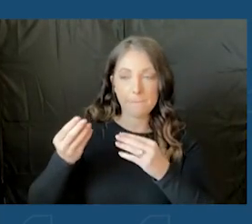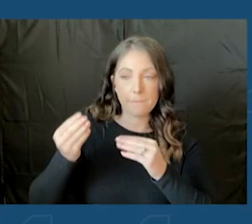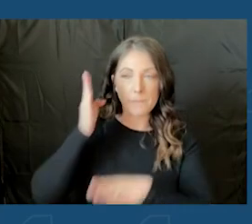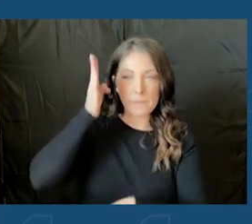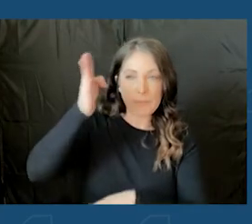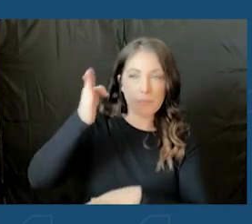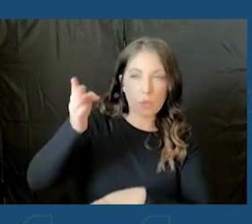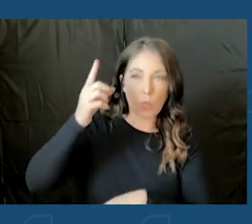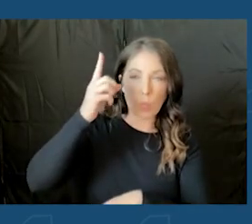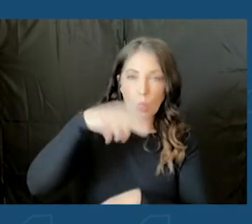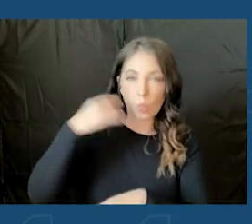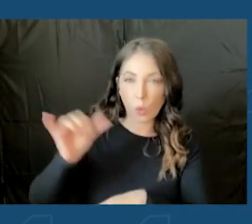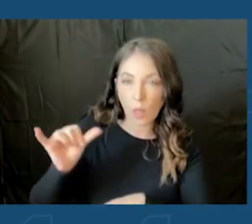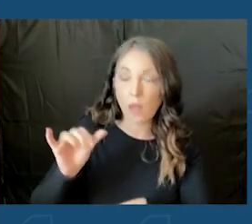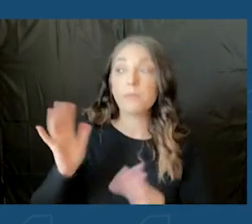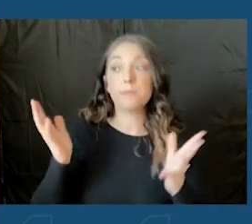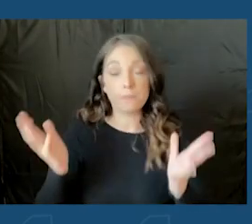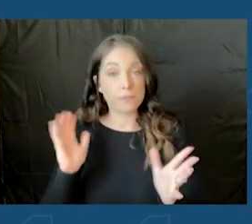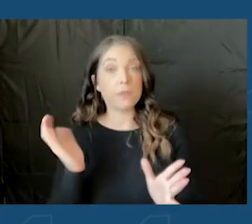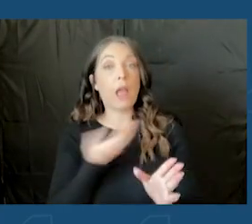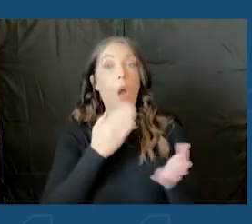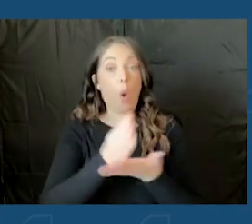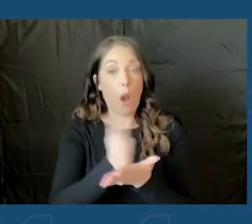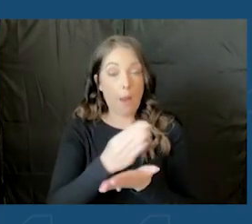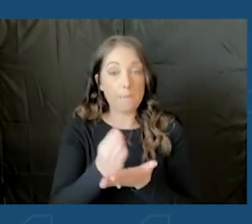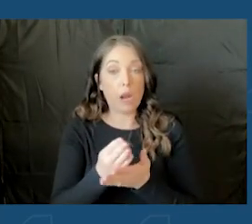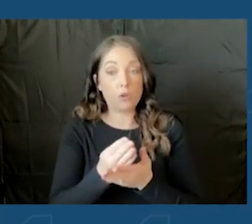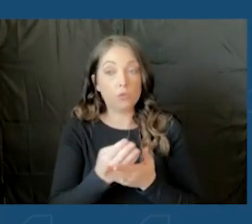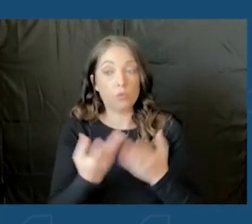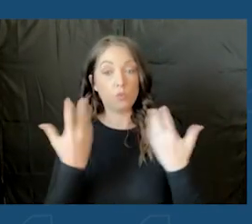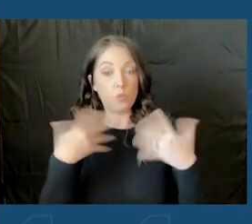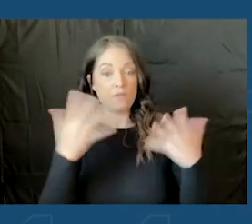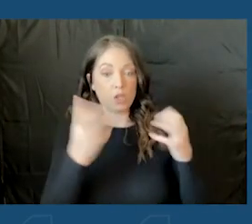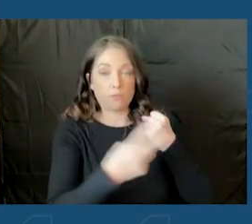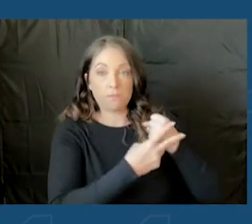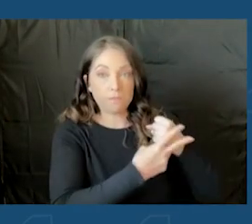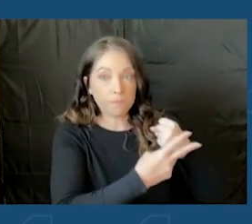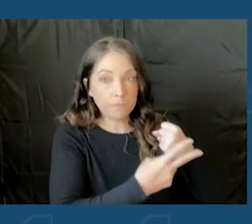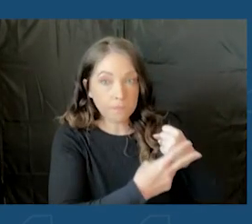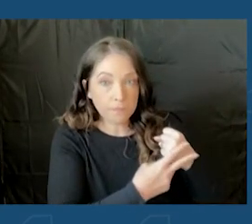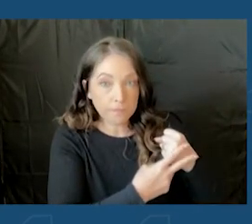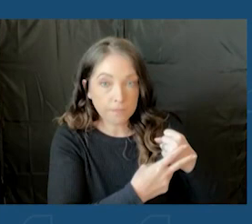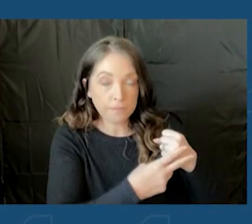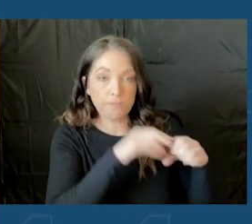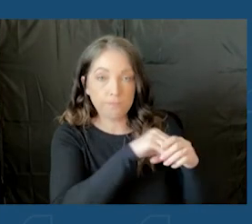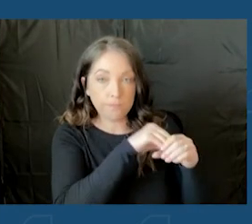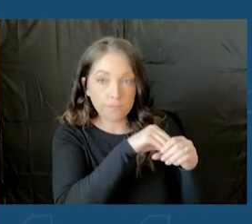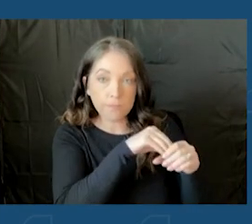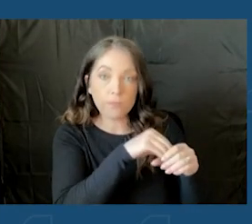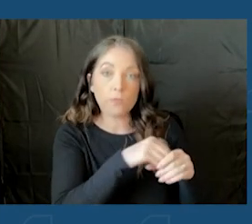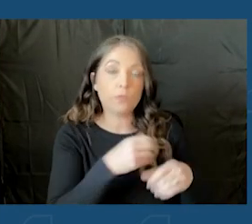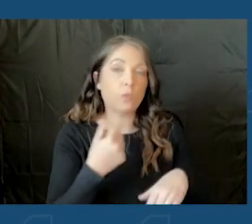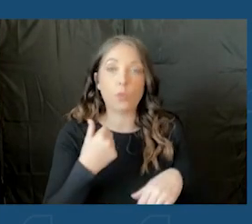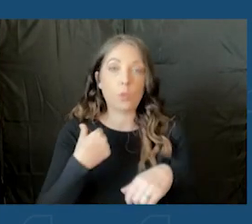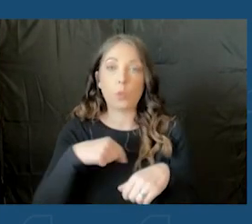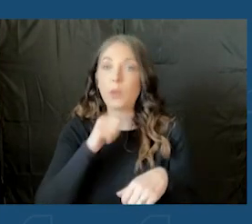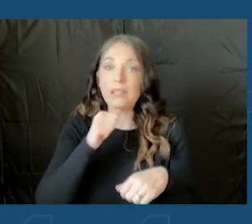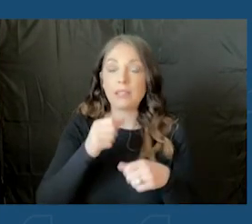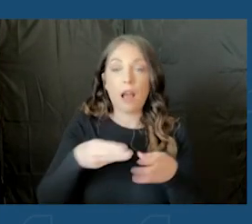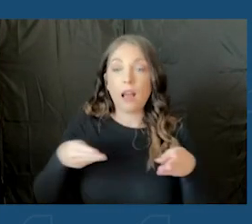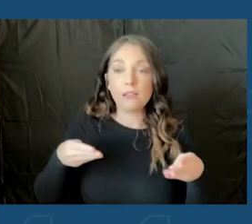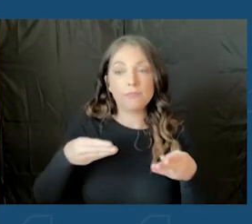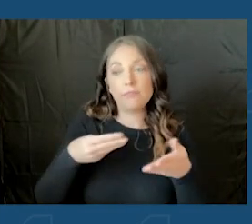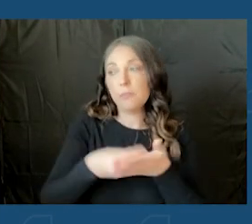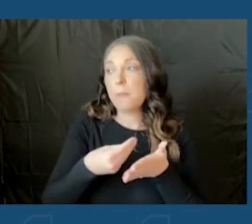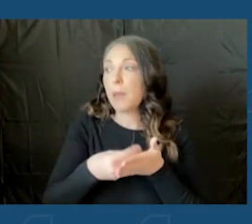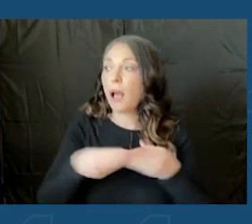budgeting prepared for this. That's why we set aside reserves. We did not succumb to the pressure to spend all the surplus money. We